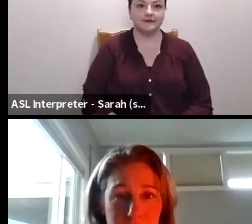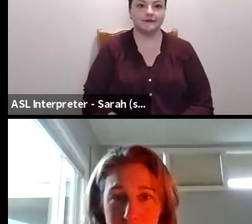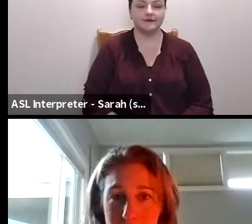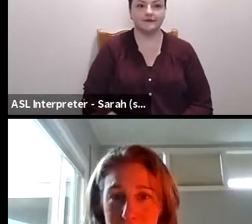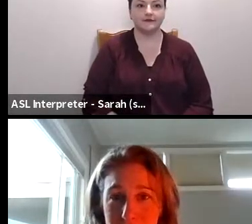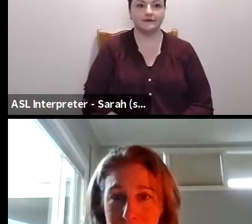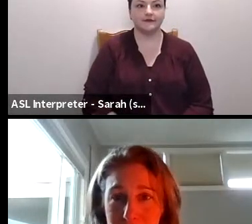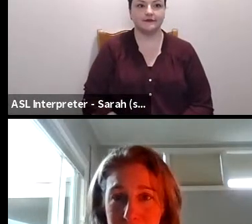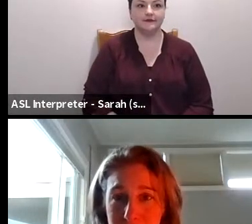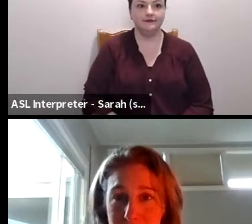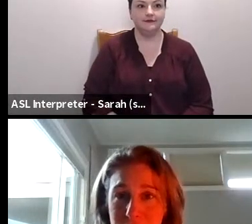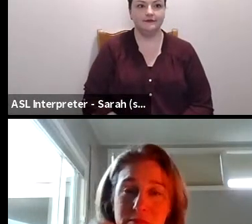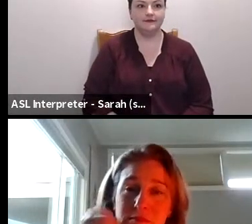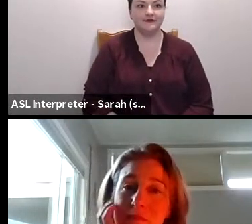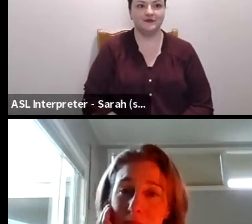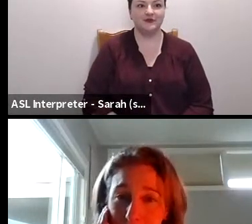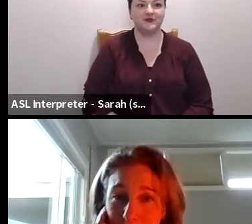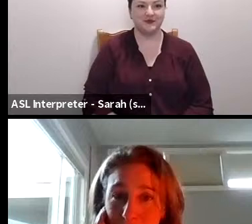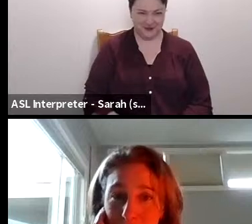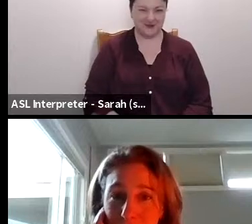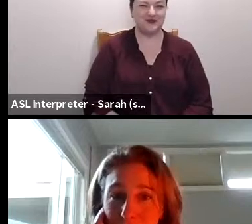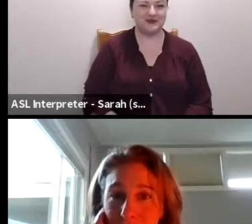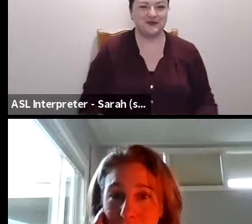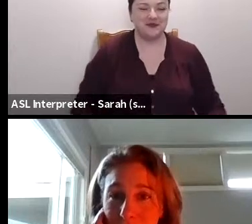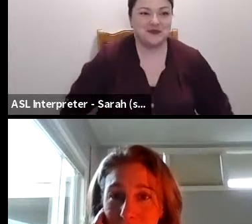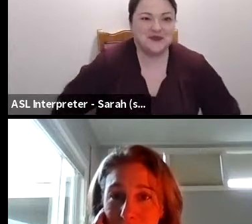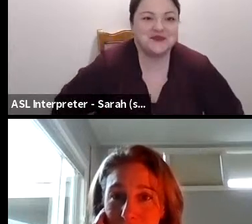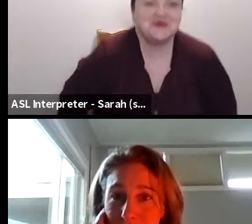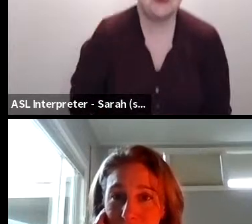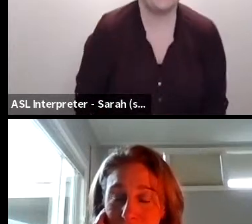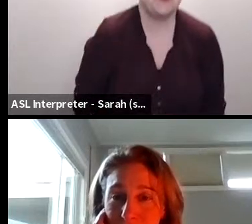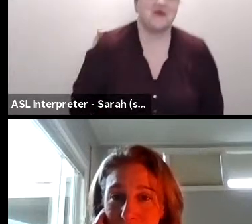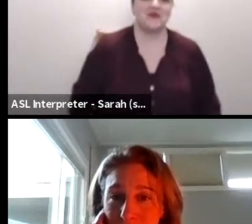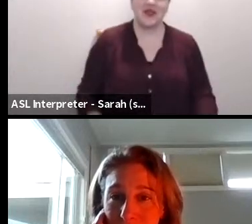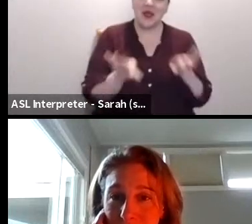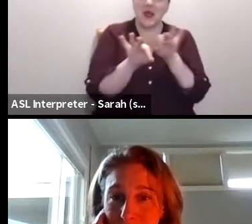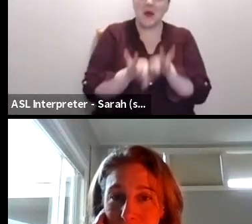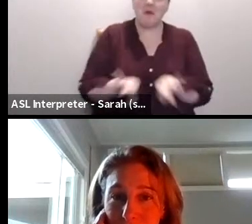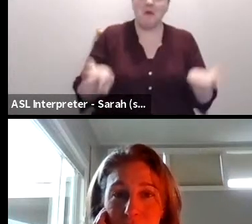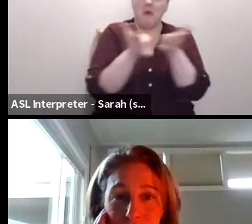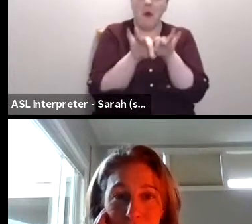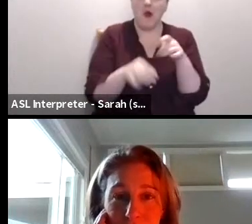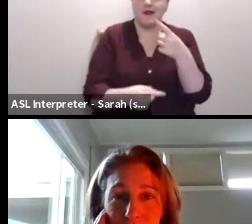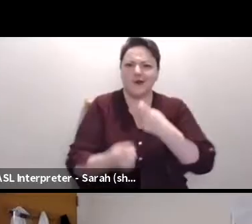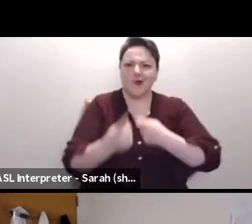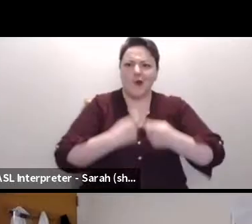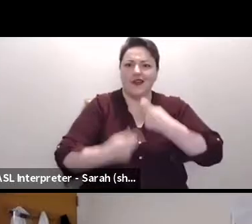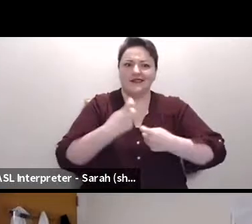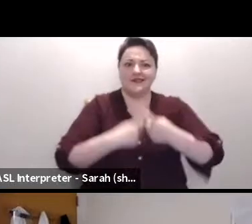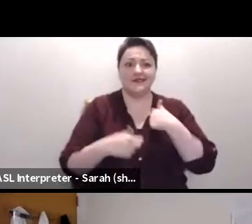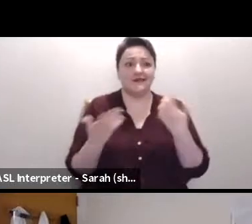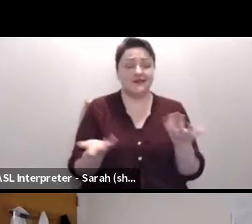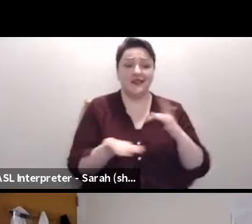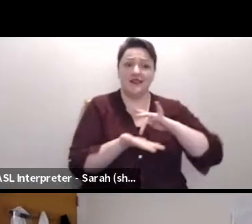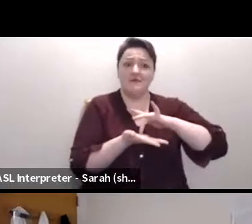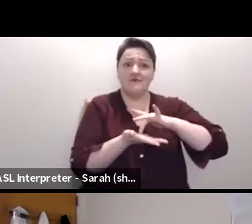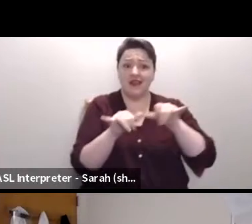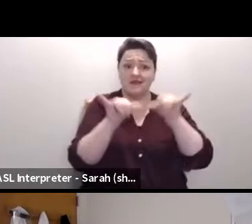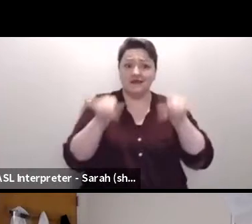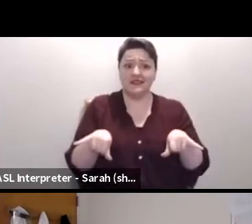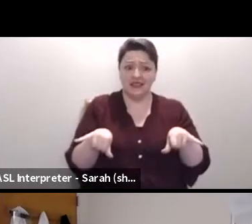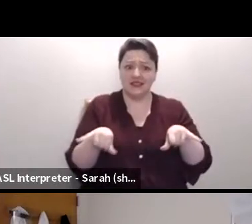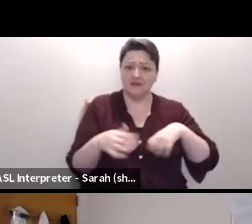You bring up some very, very, very important questions, right? What good is the medical system if people can't access it in